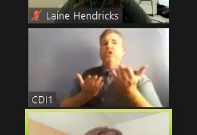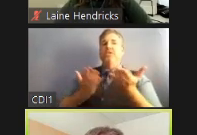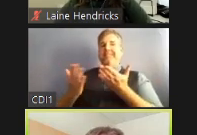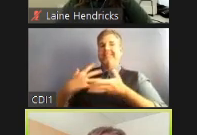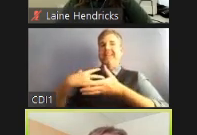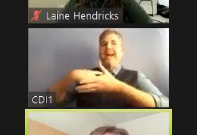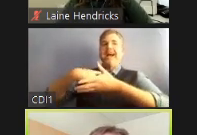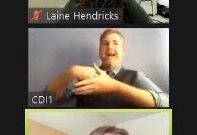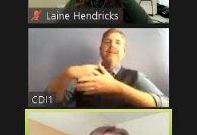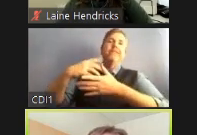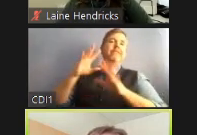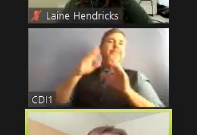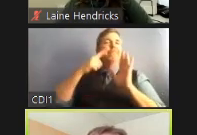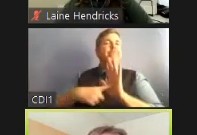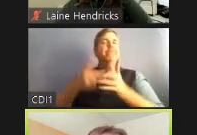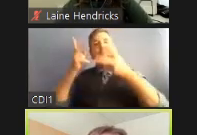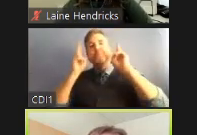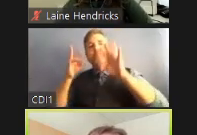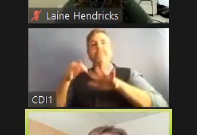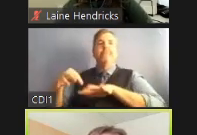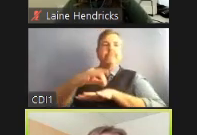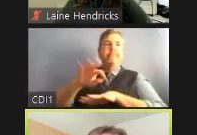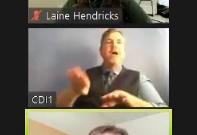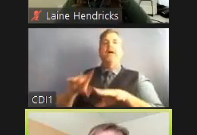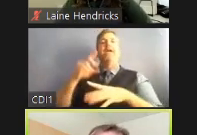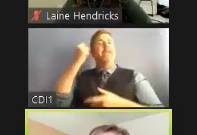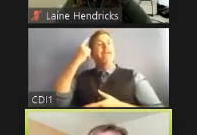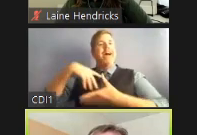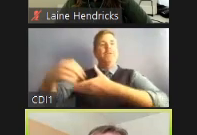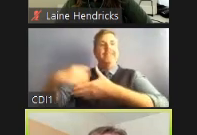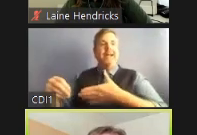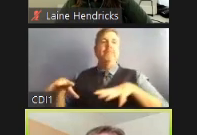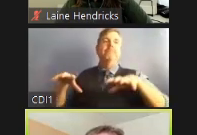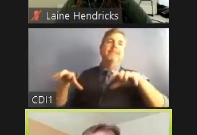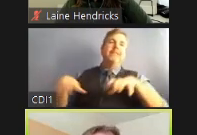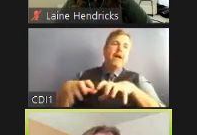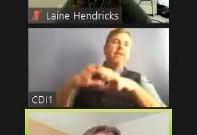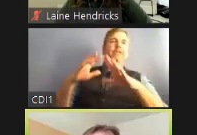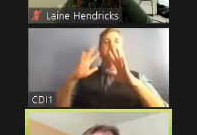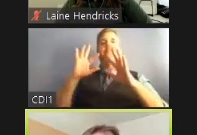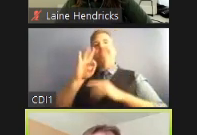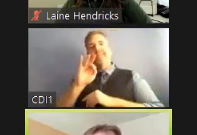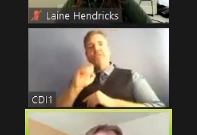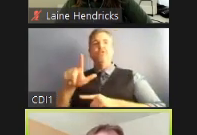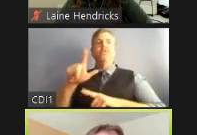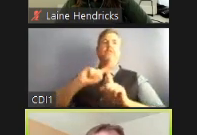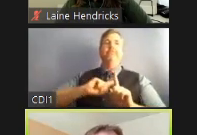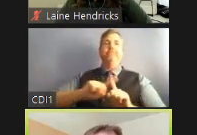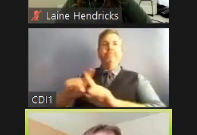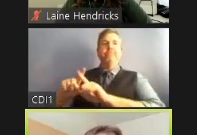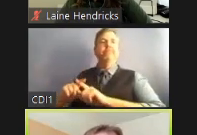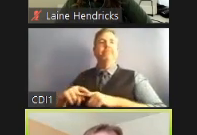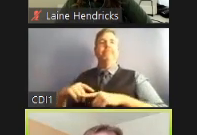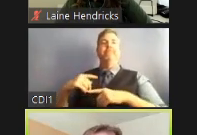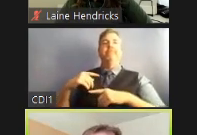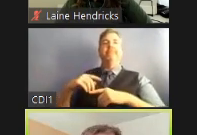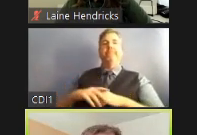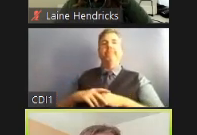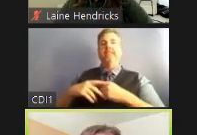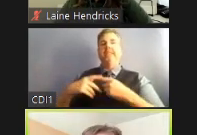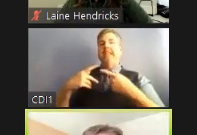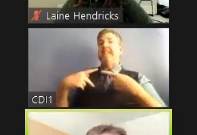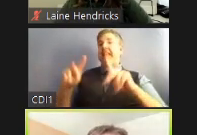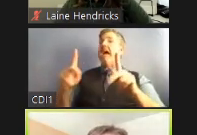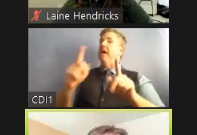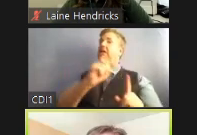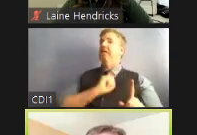and facials. And that was something that was allowed, available to us as an option, despite being on the monitoring